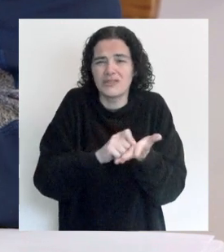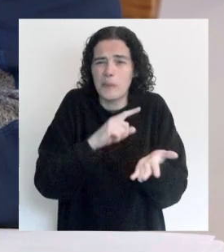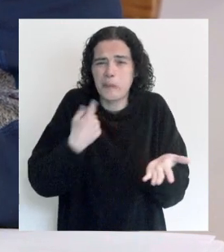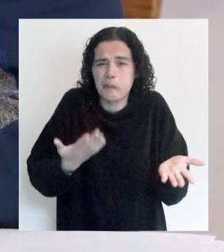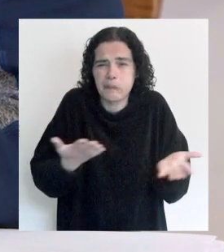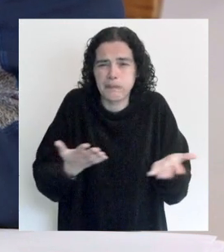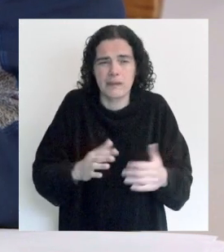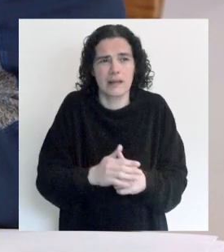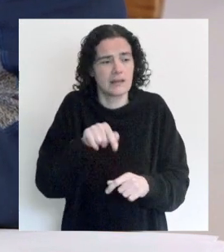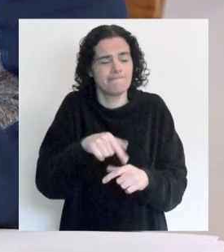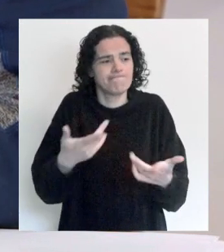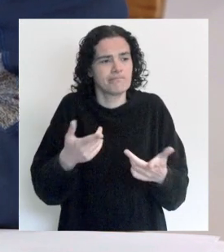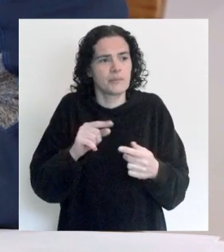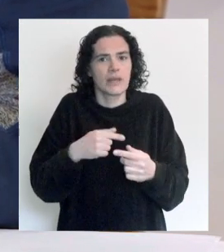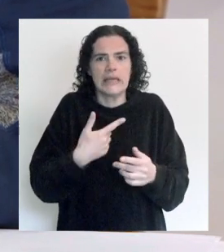handwriting becomes,